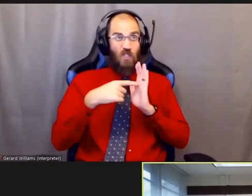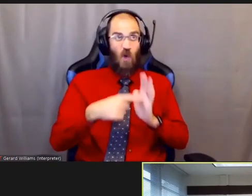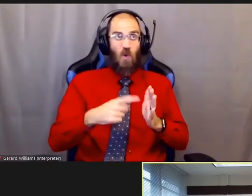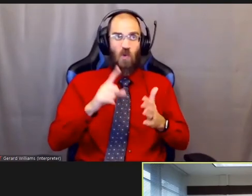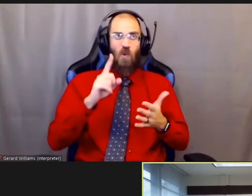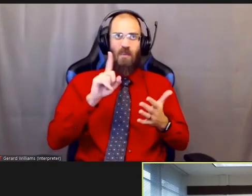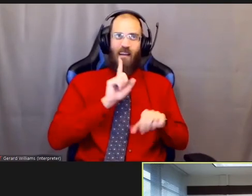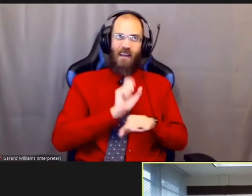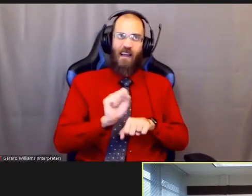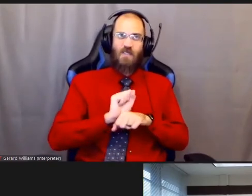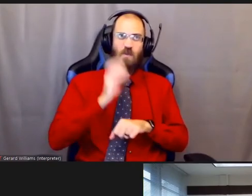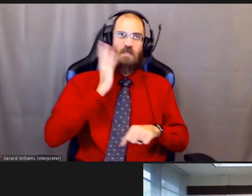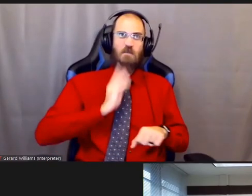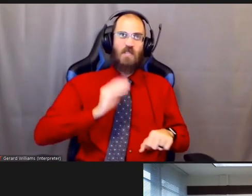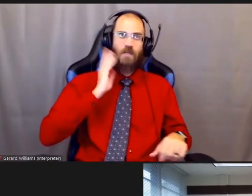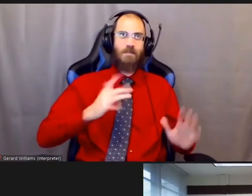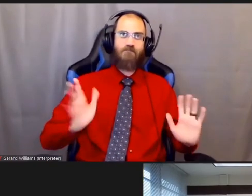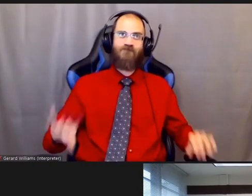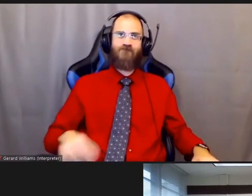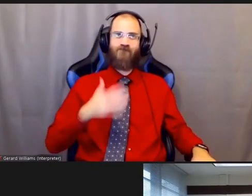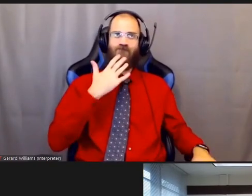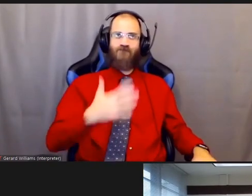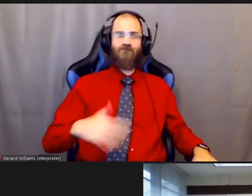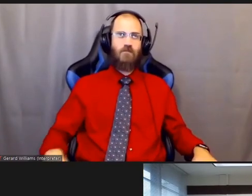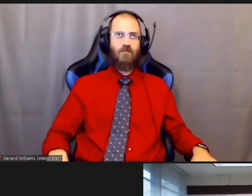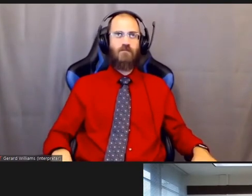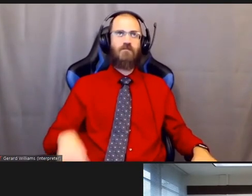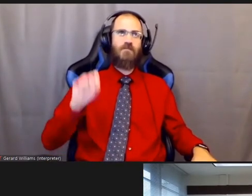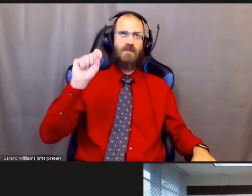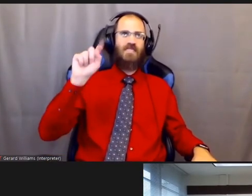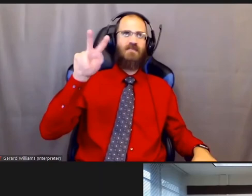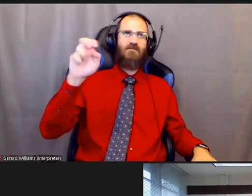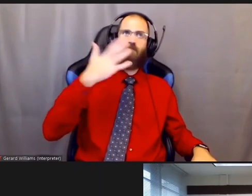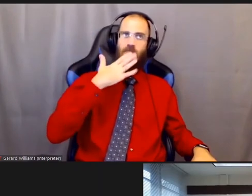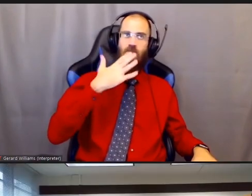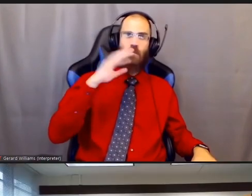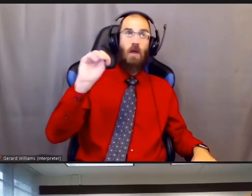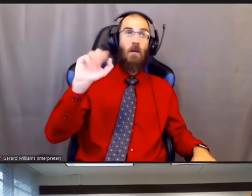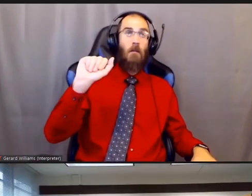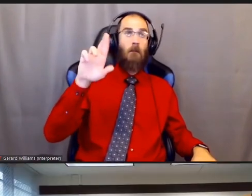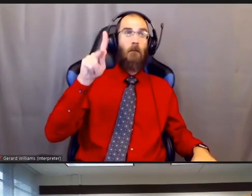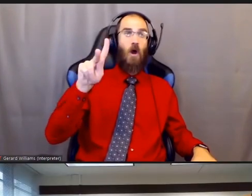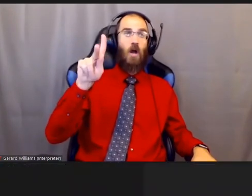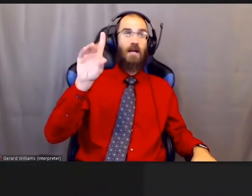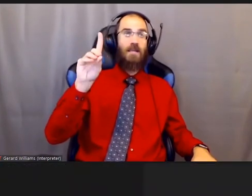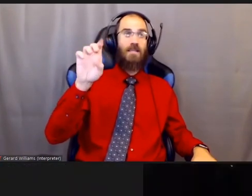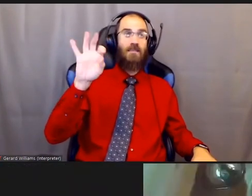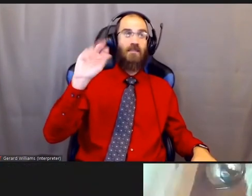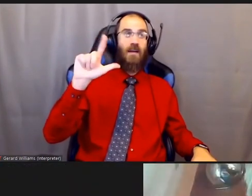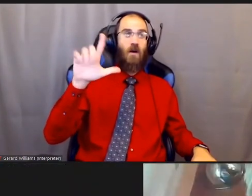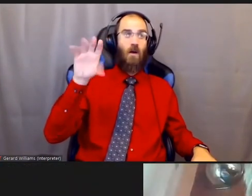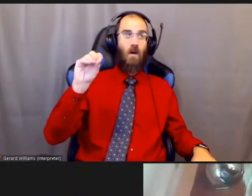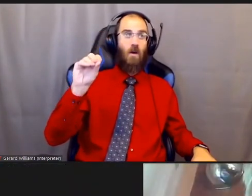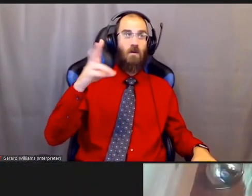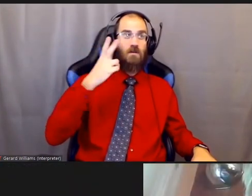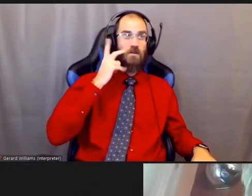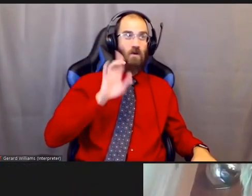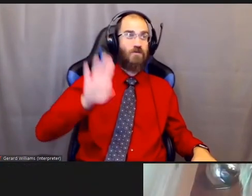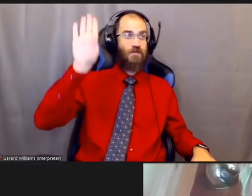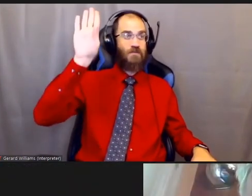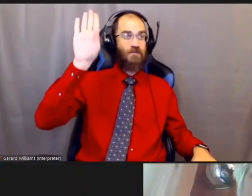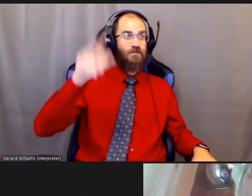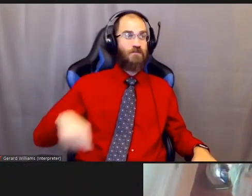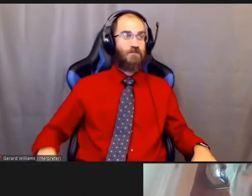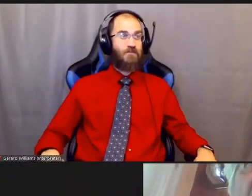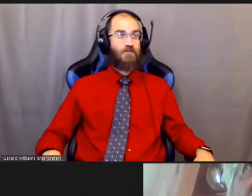dealing with. Thank you. Yeah, thank you, Irene. Mark DelFalco, I noticed you had a hand up.